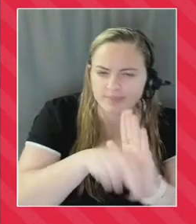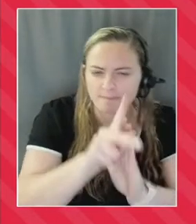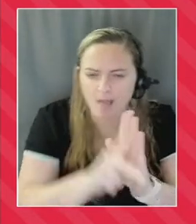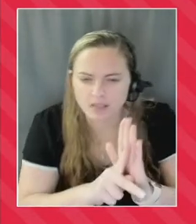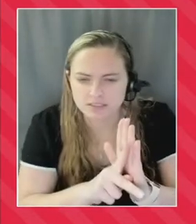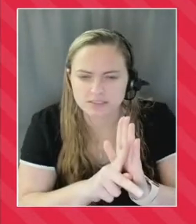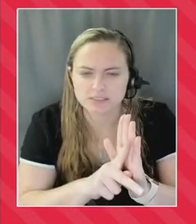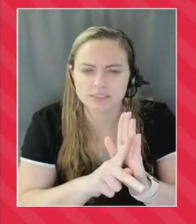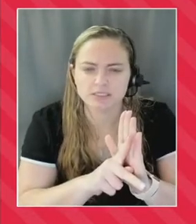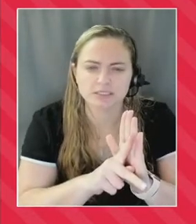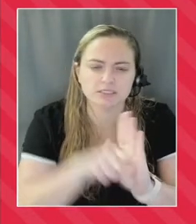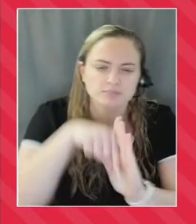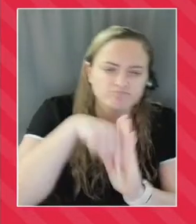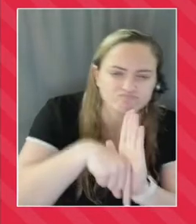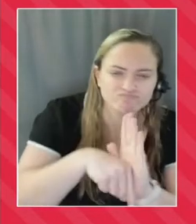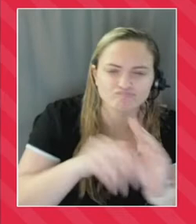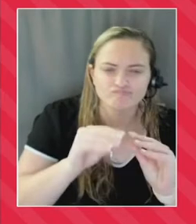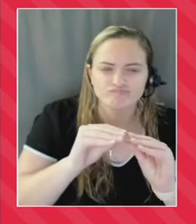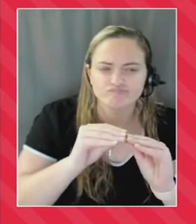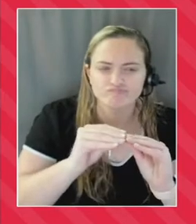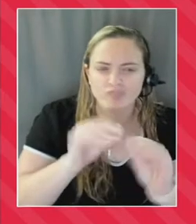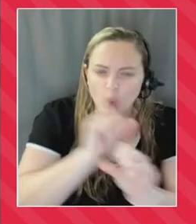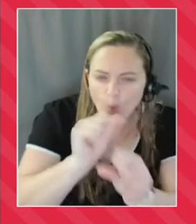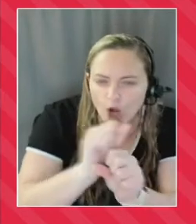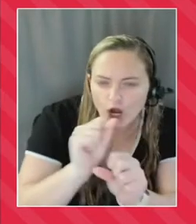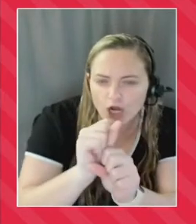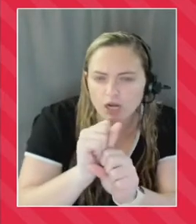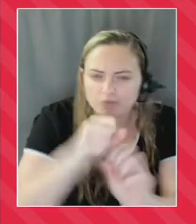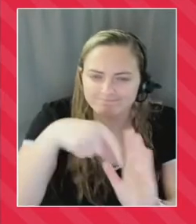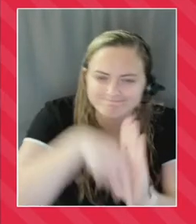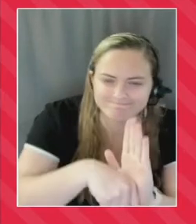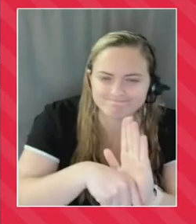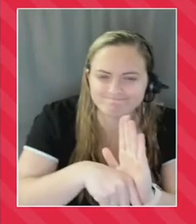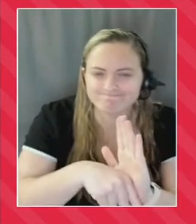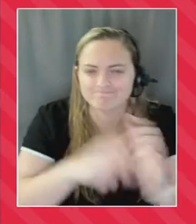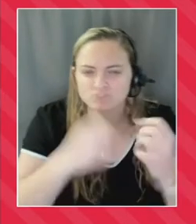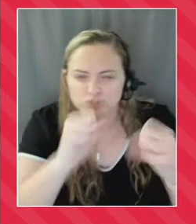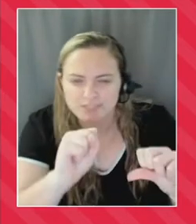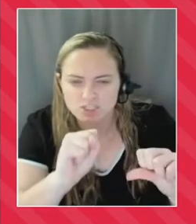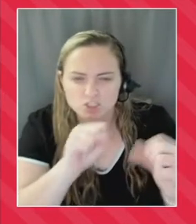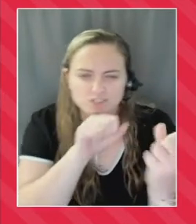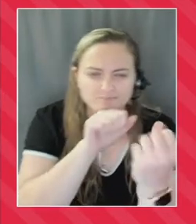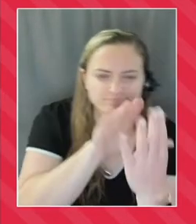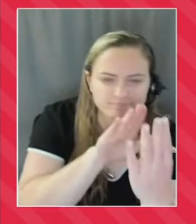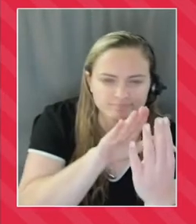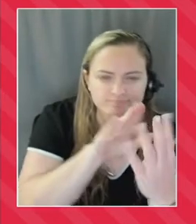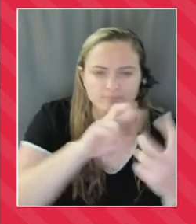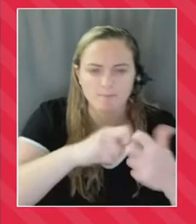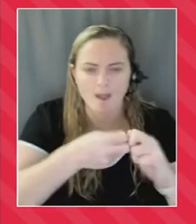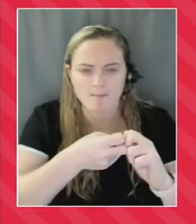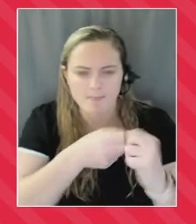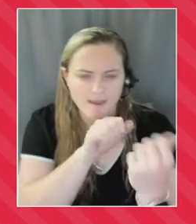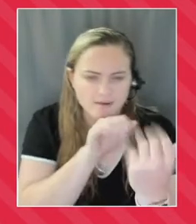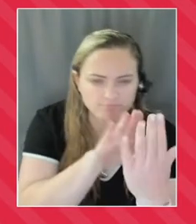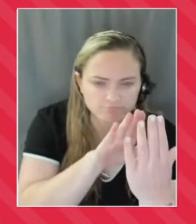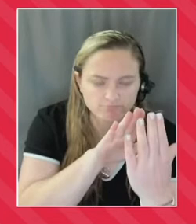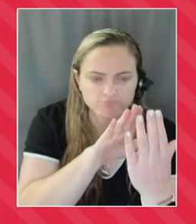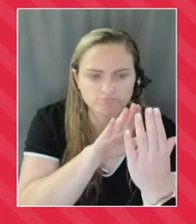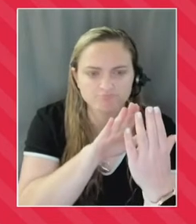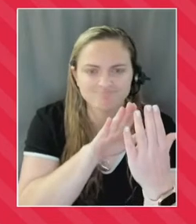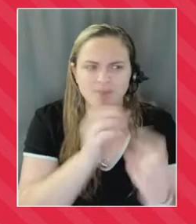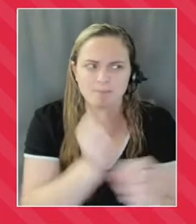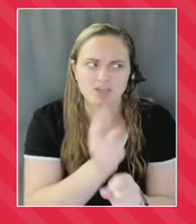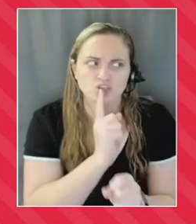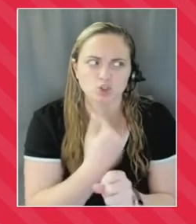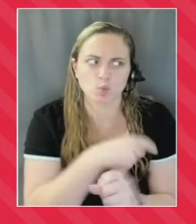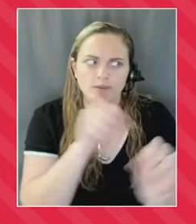policies and deeper into the work strategically and programmatically, and enabling us to